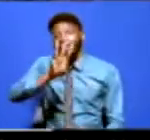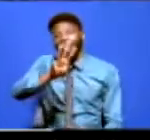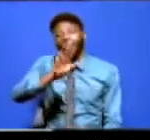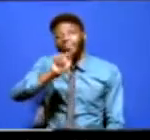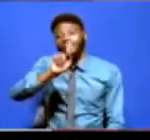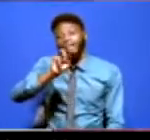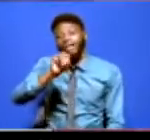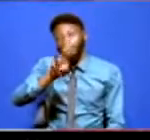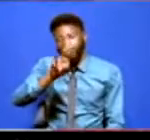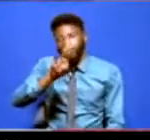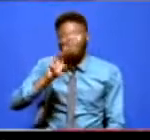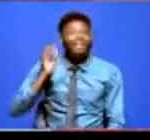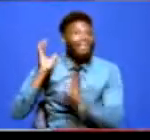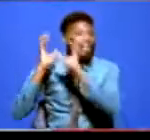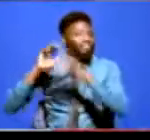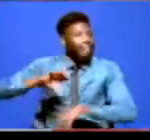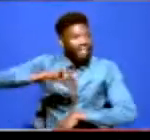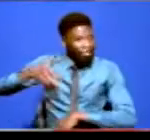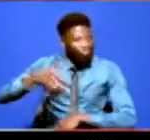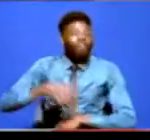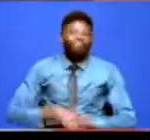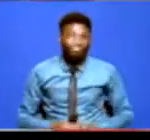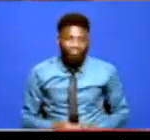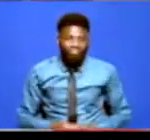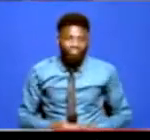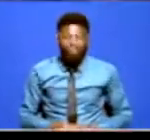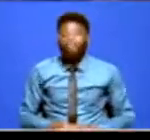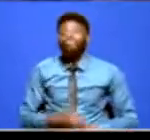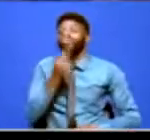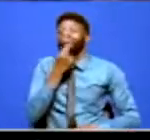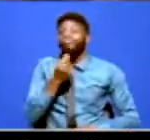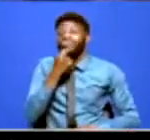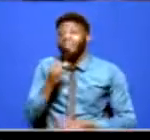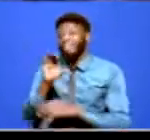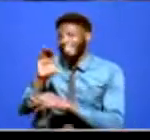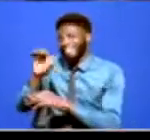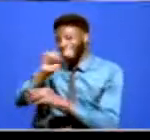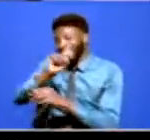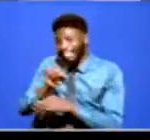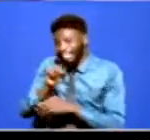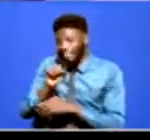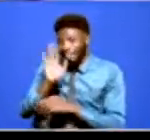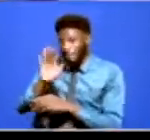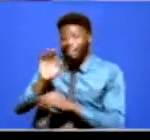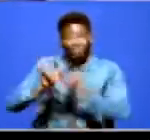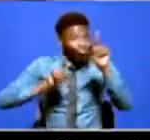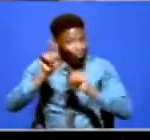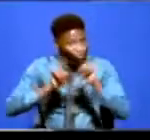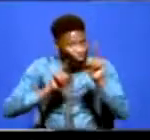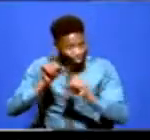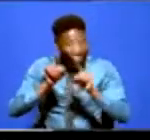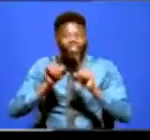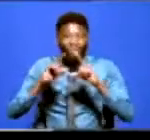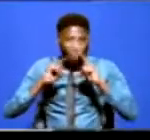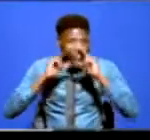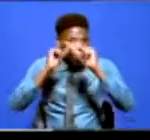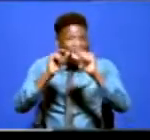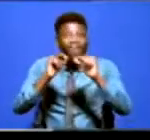in Kilifi County, Tourism and Wildlife Cabinet Secretary Najib Balala said a compensation backlog of victims